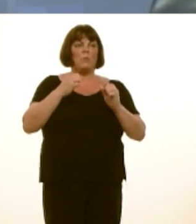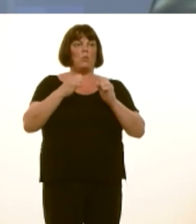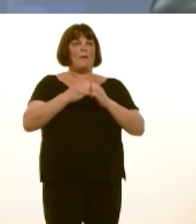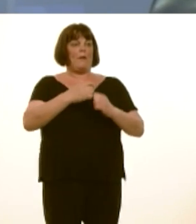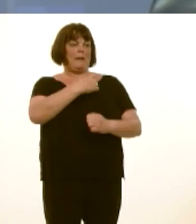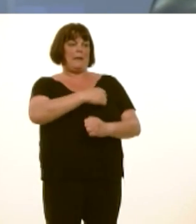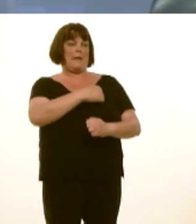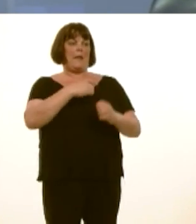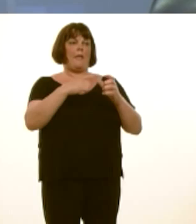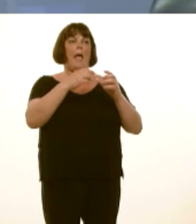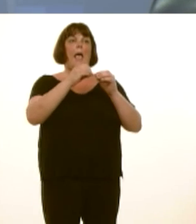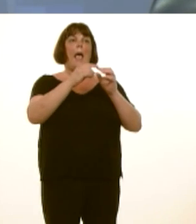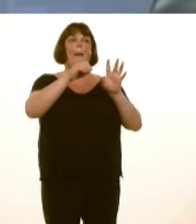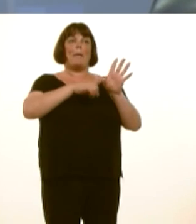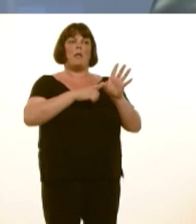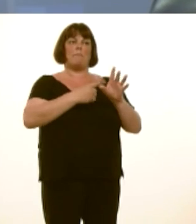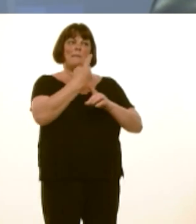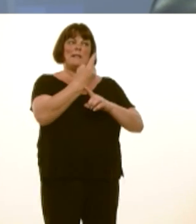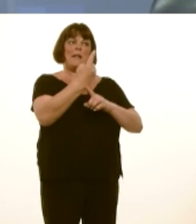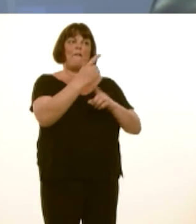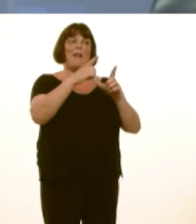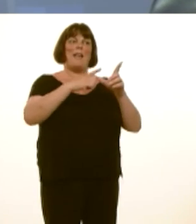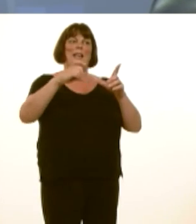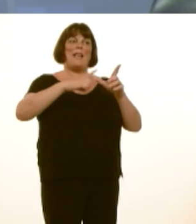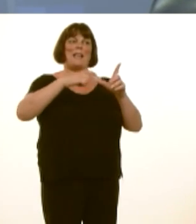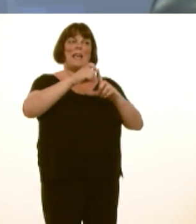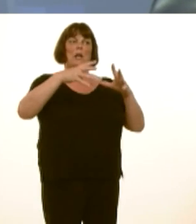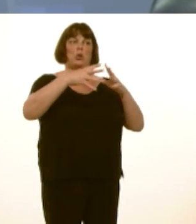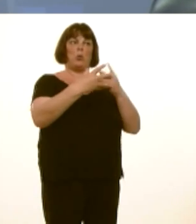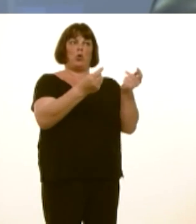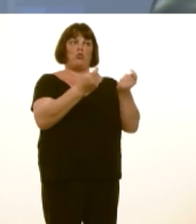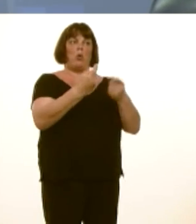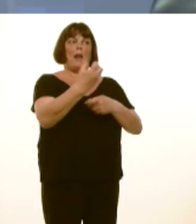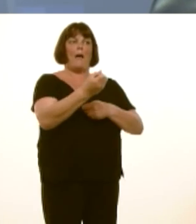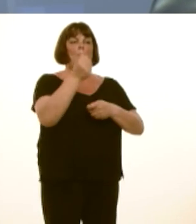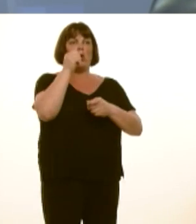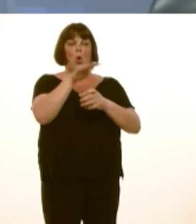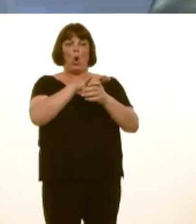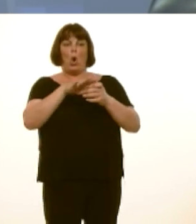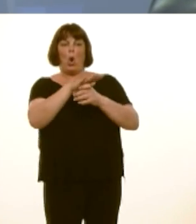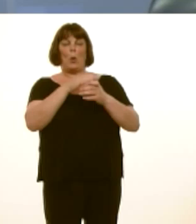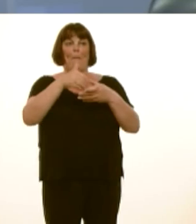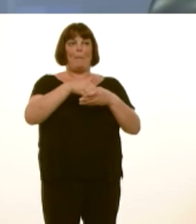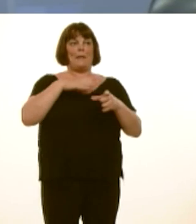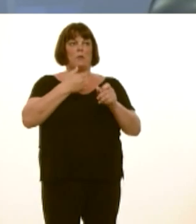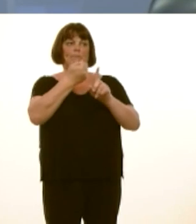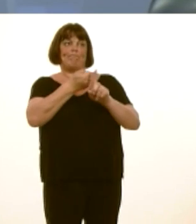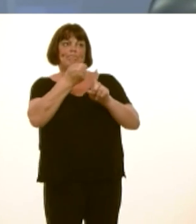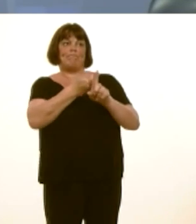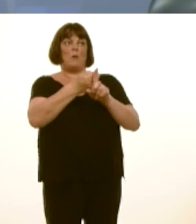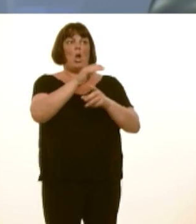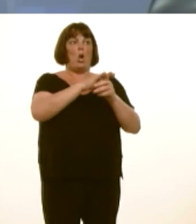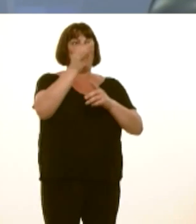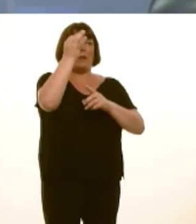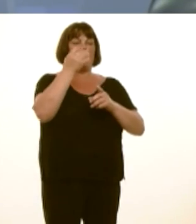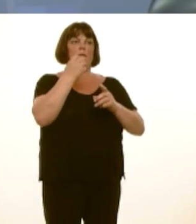which of course comes under Cadw control. Only this month, local members of the community have had to lobby the local council in order to provide a bin big